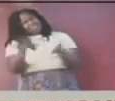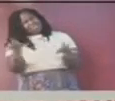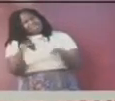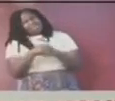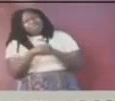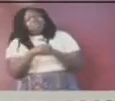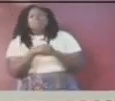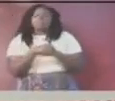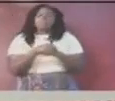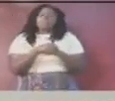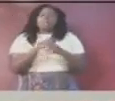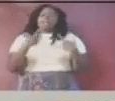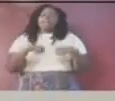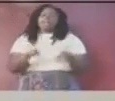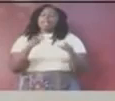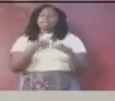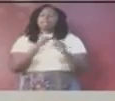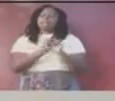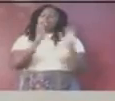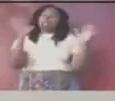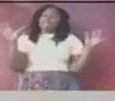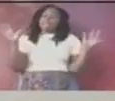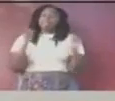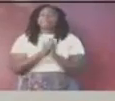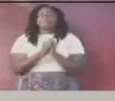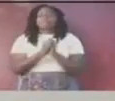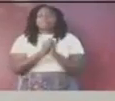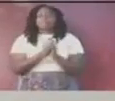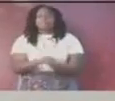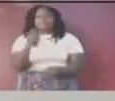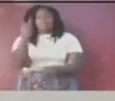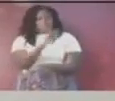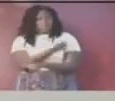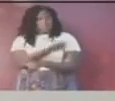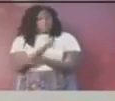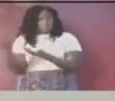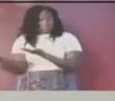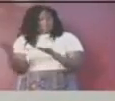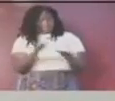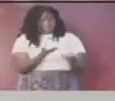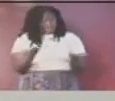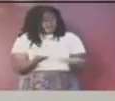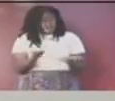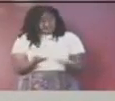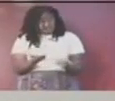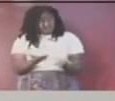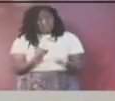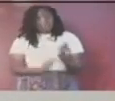again. The vaccine that we are bringing in is a